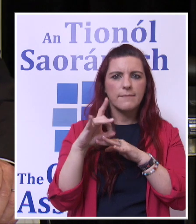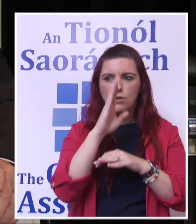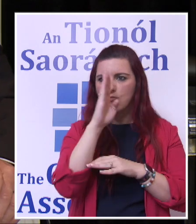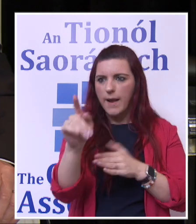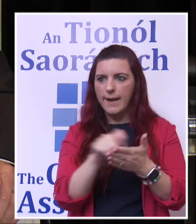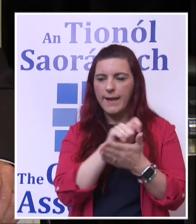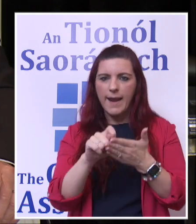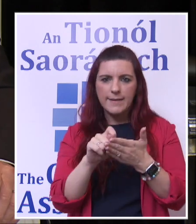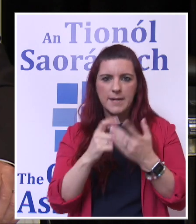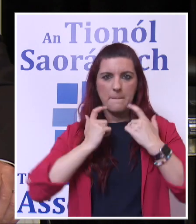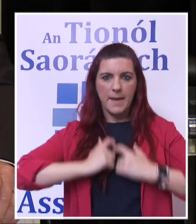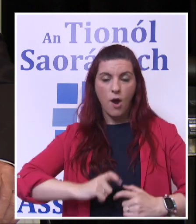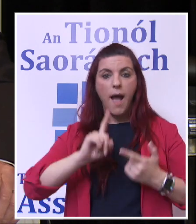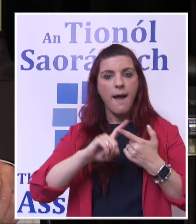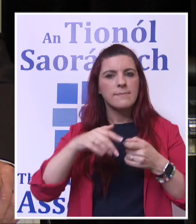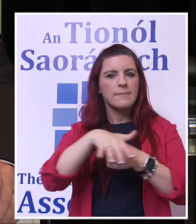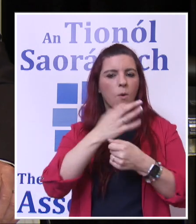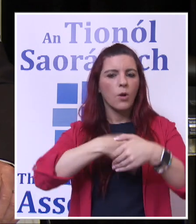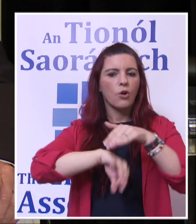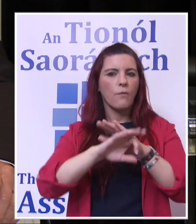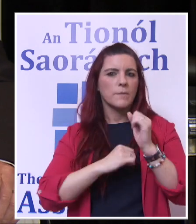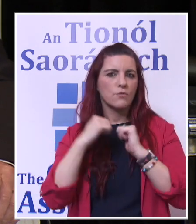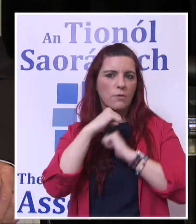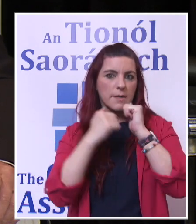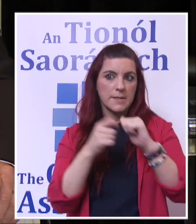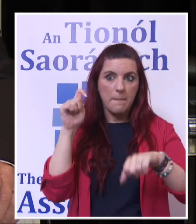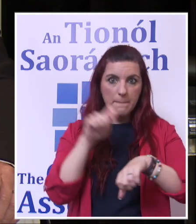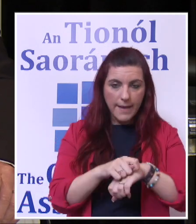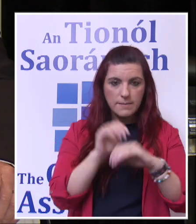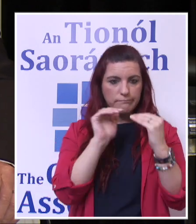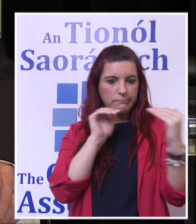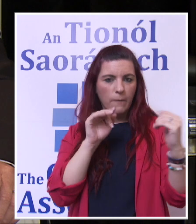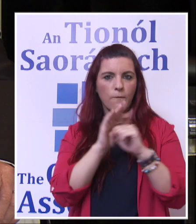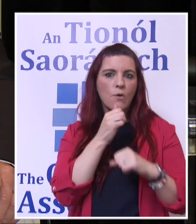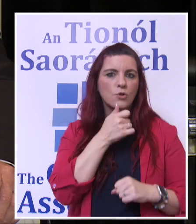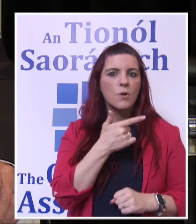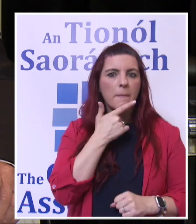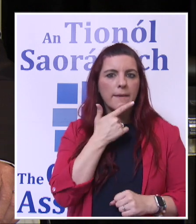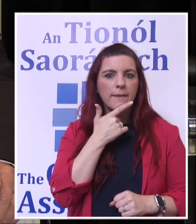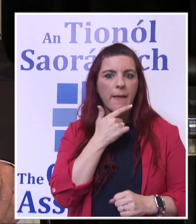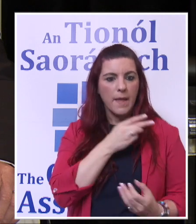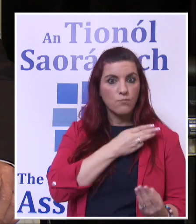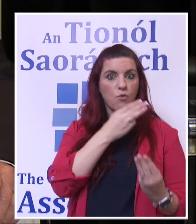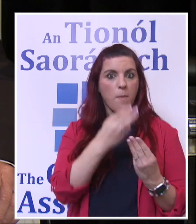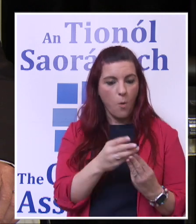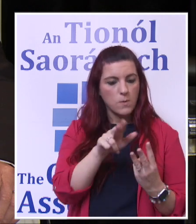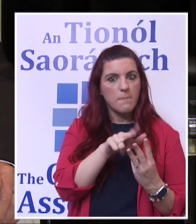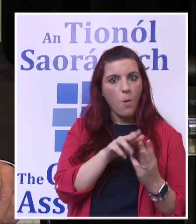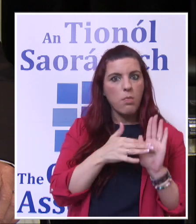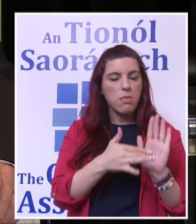the local government structures that are best suited for Dublin, and bring forward proposals in that regard,